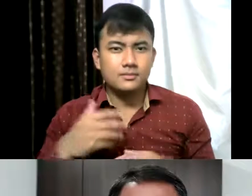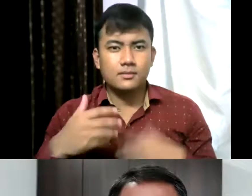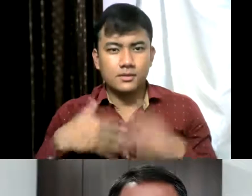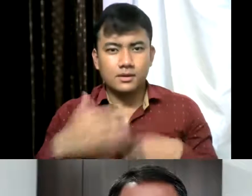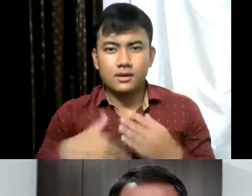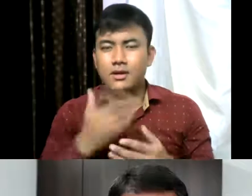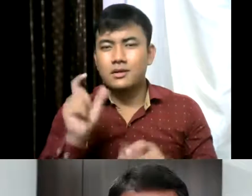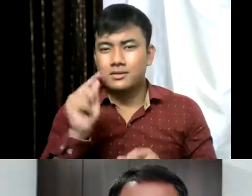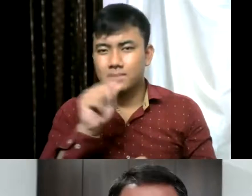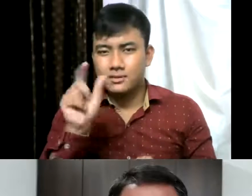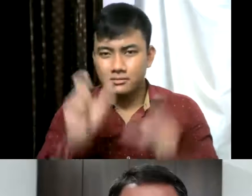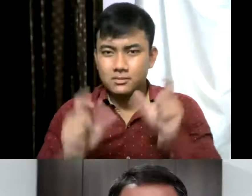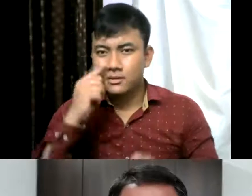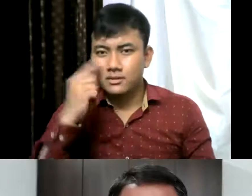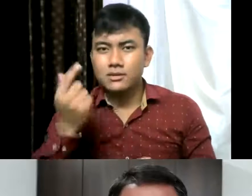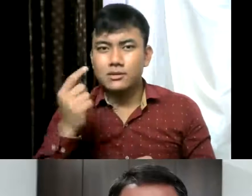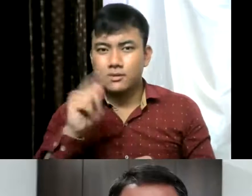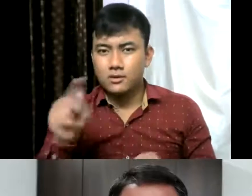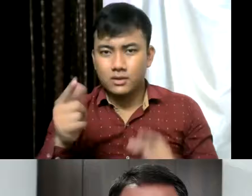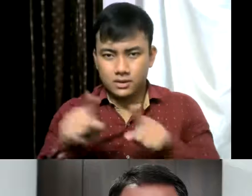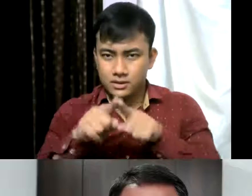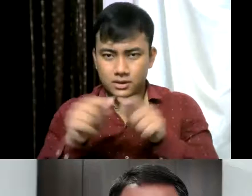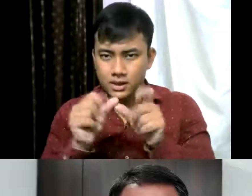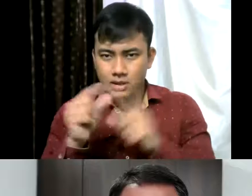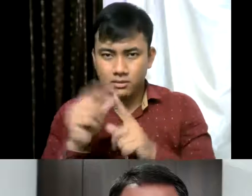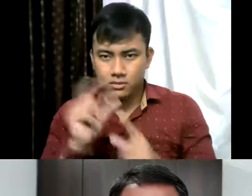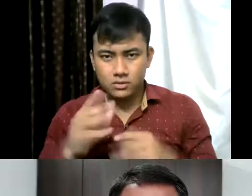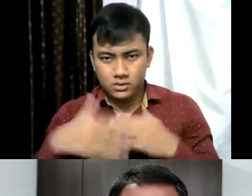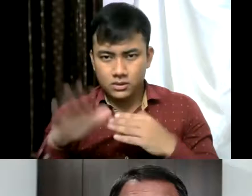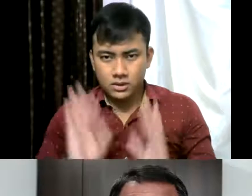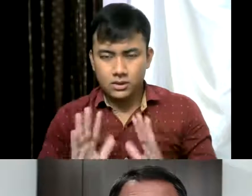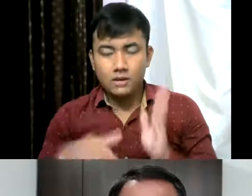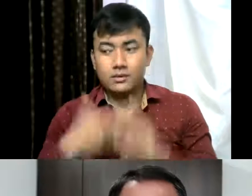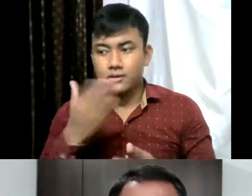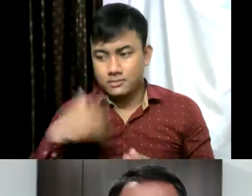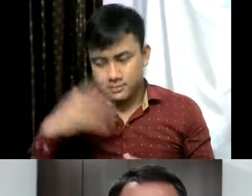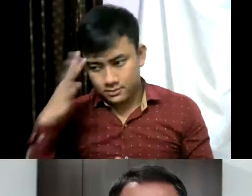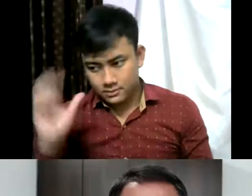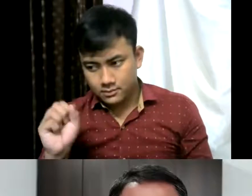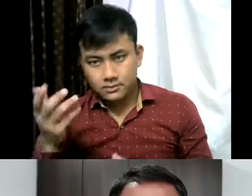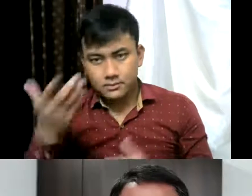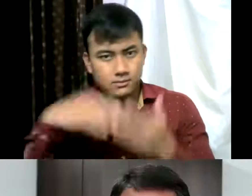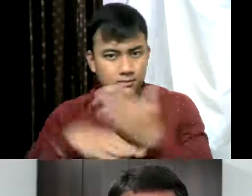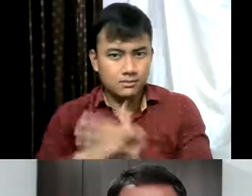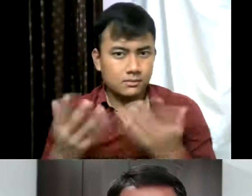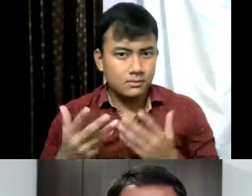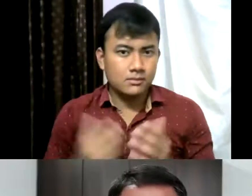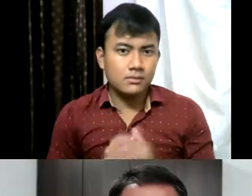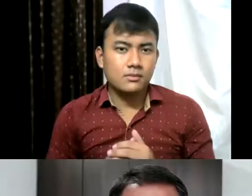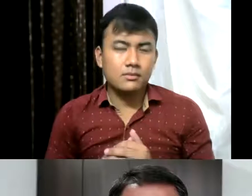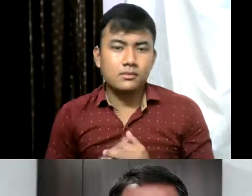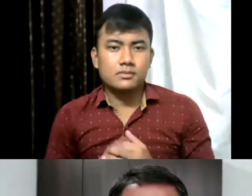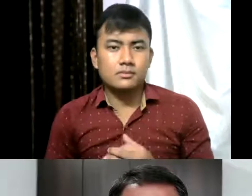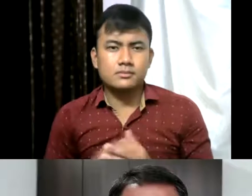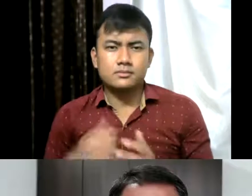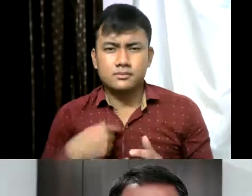friends of mine, women, who joined dating apps, and this happened in front of me, which is why I remember. They joined OkCupid, I think, and my